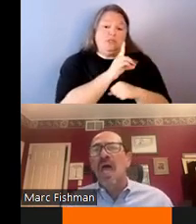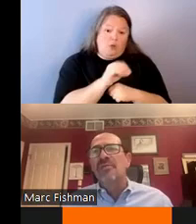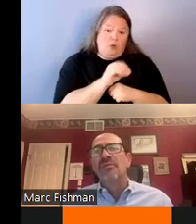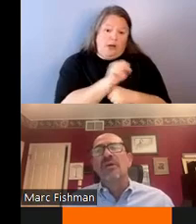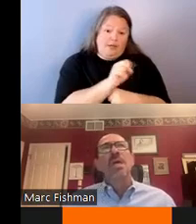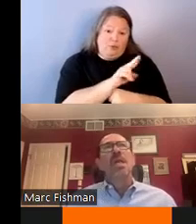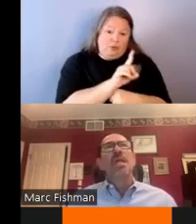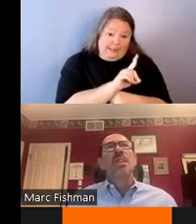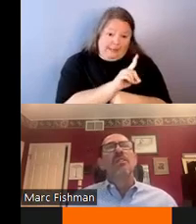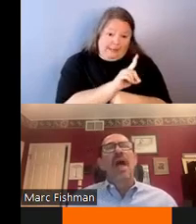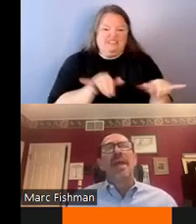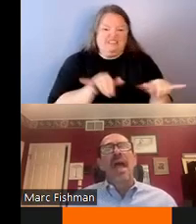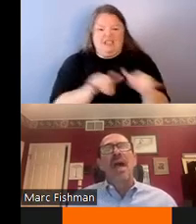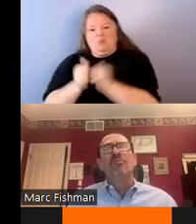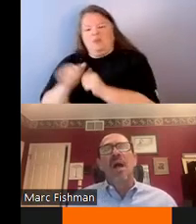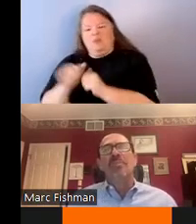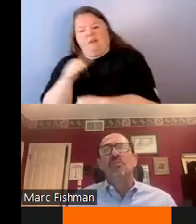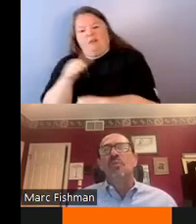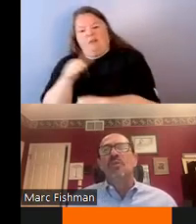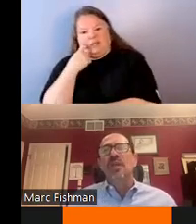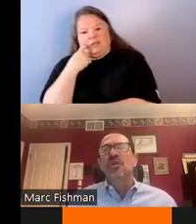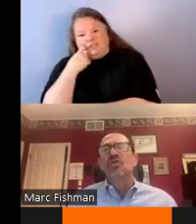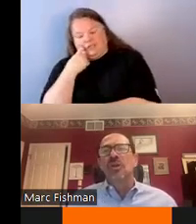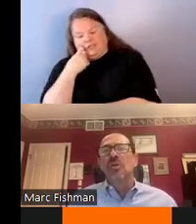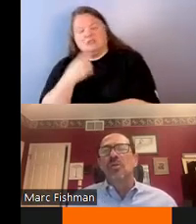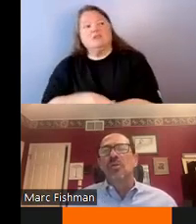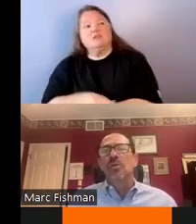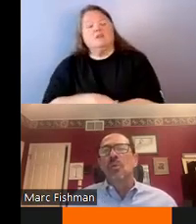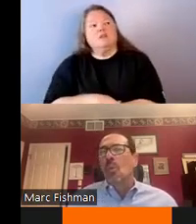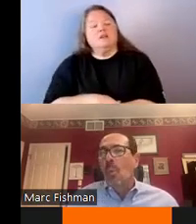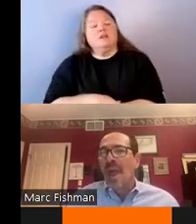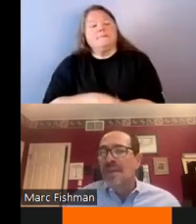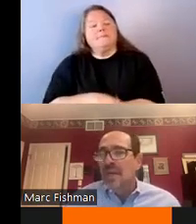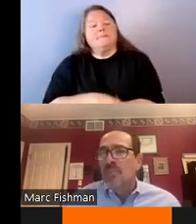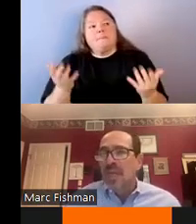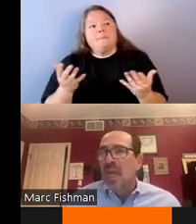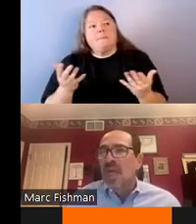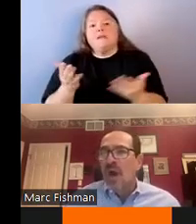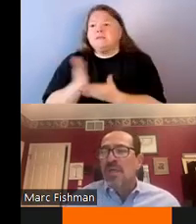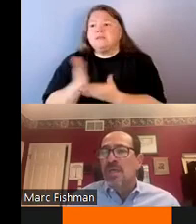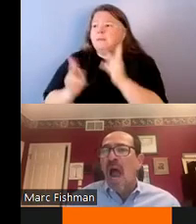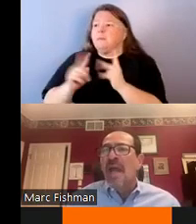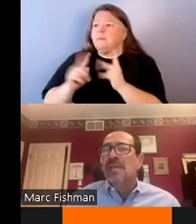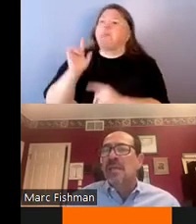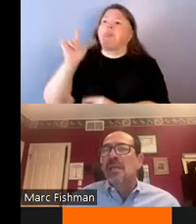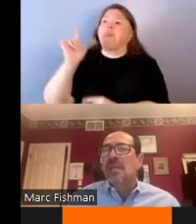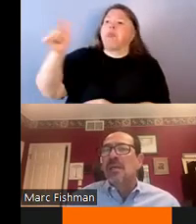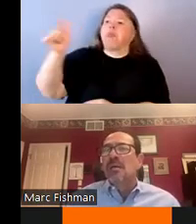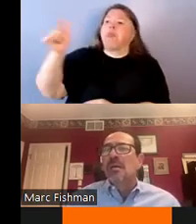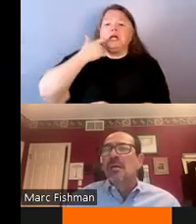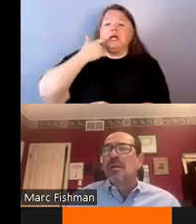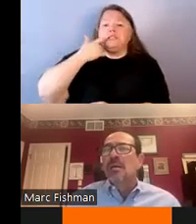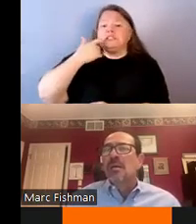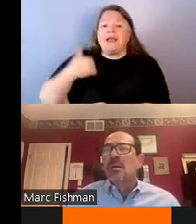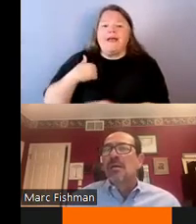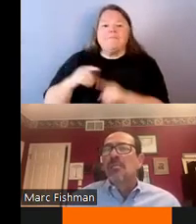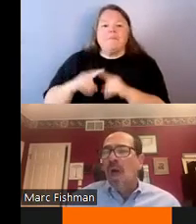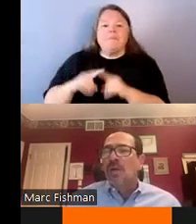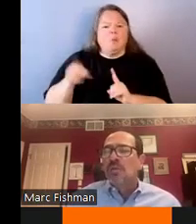later in life that have problems with addiction, when did it begin, right? 90+%